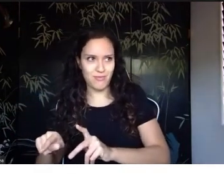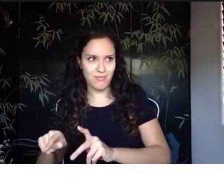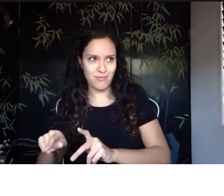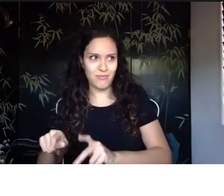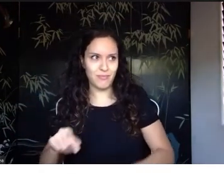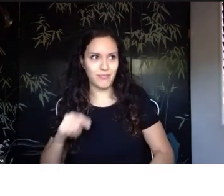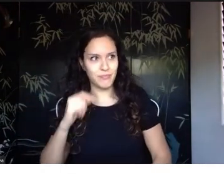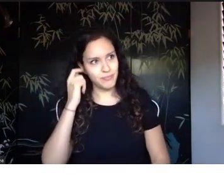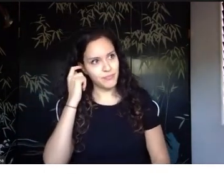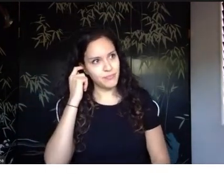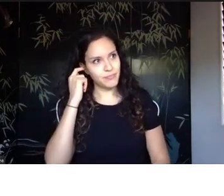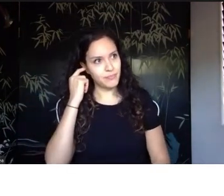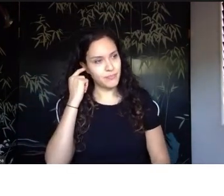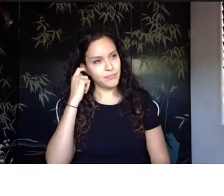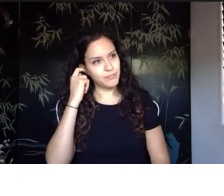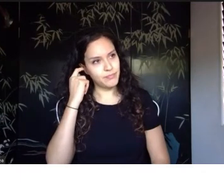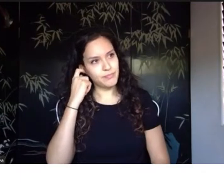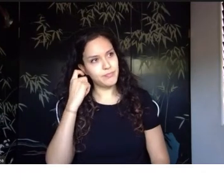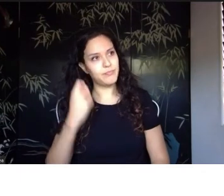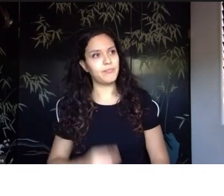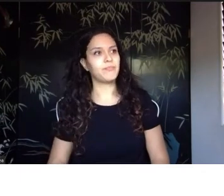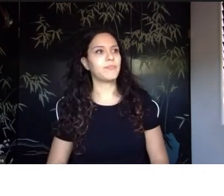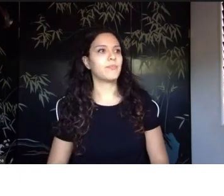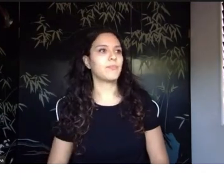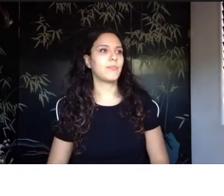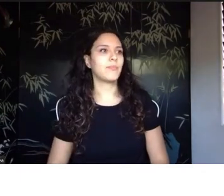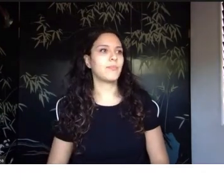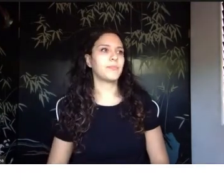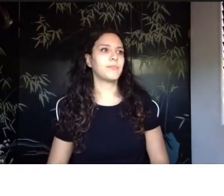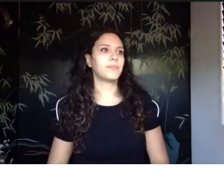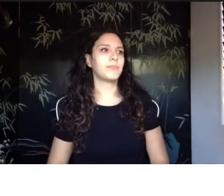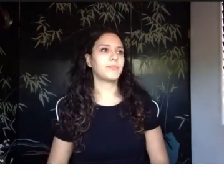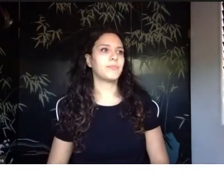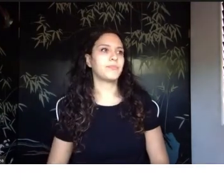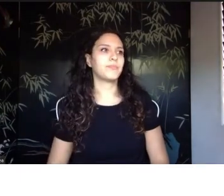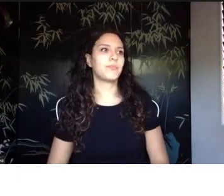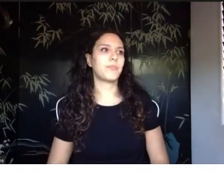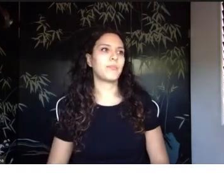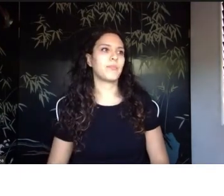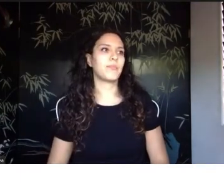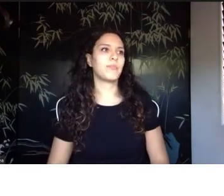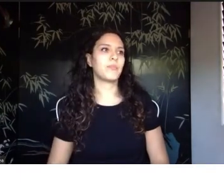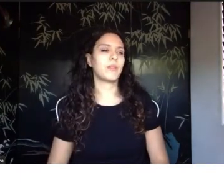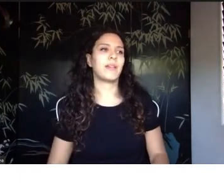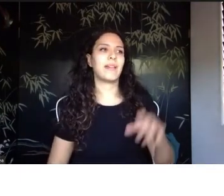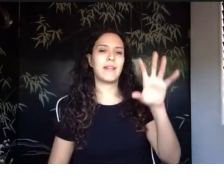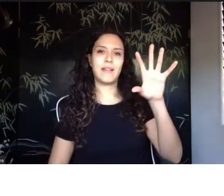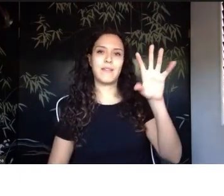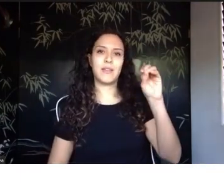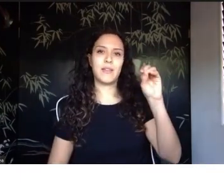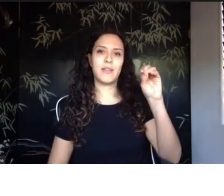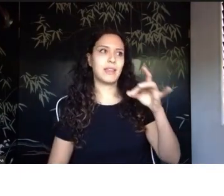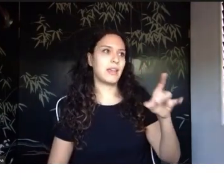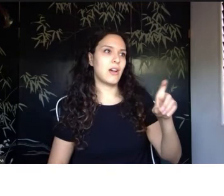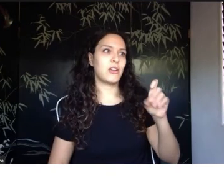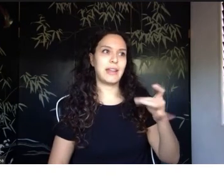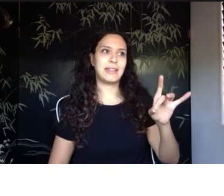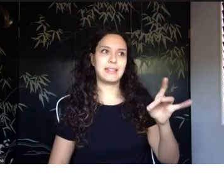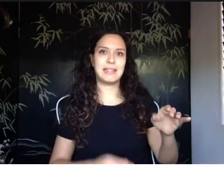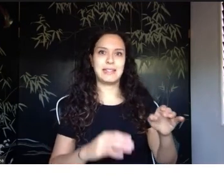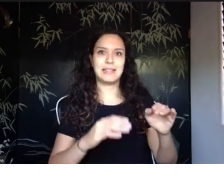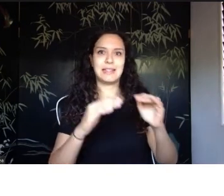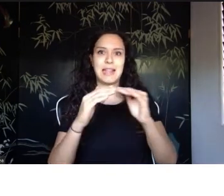of 400 people? So 50 out of 118 is the same as how many out